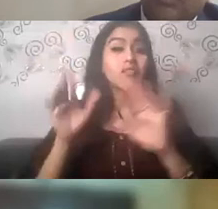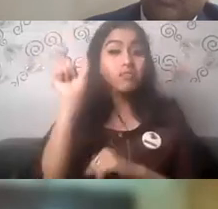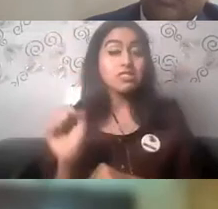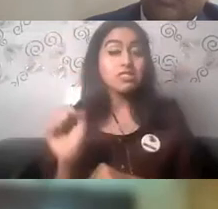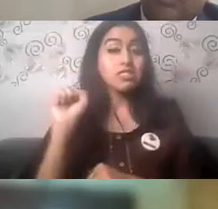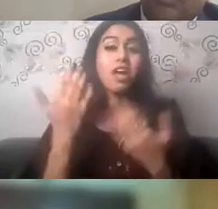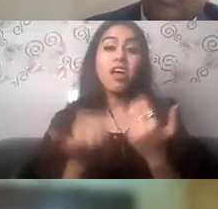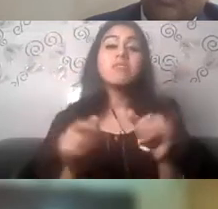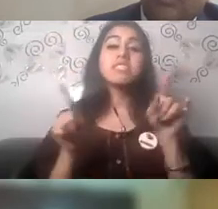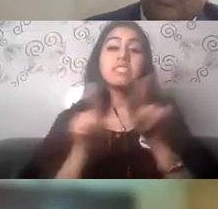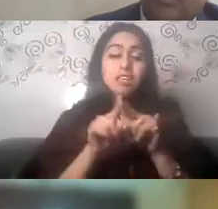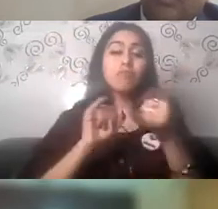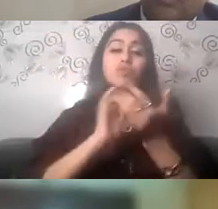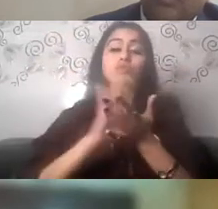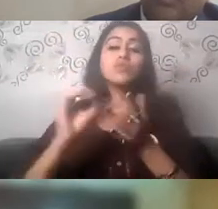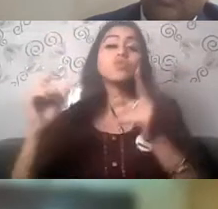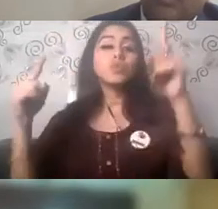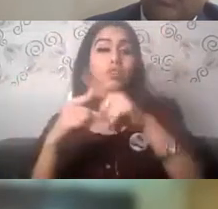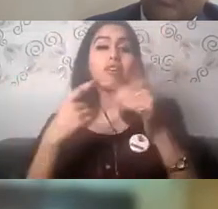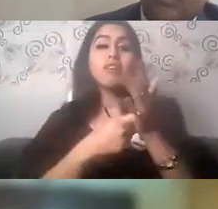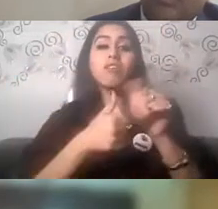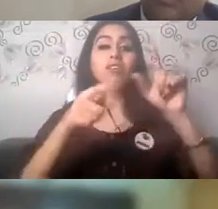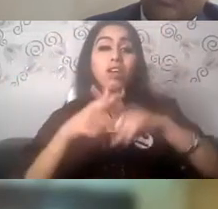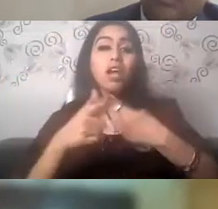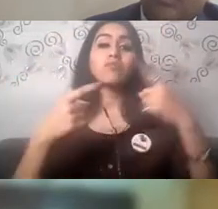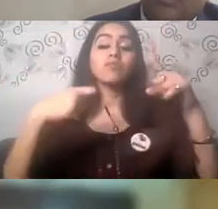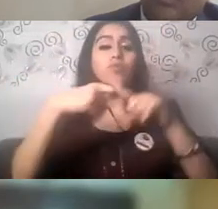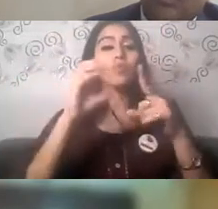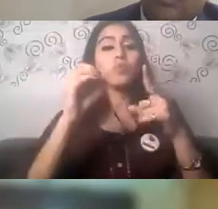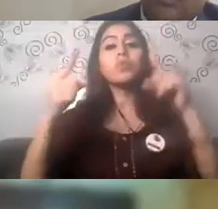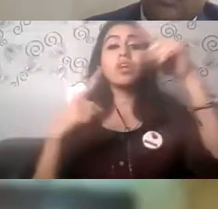shoot now in a place called Rajkot as in the afternoon.